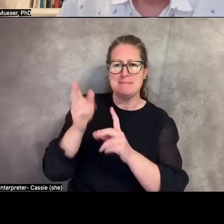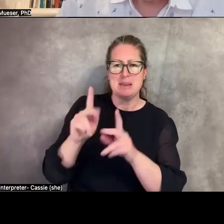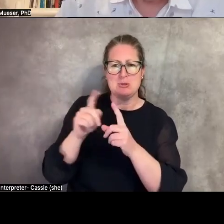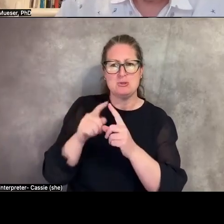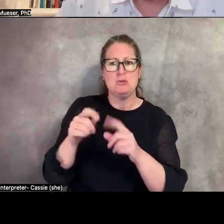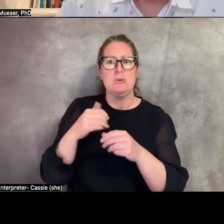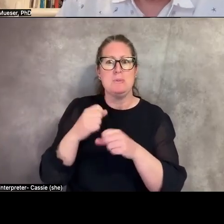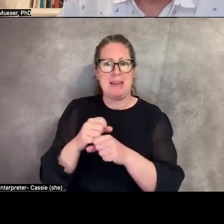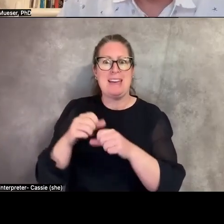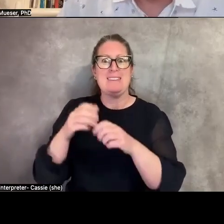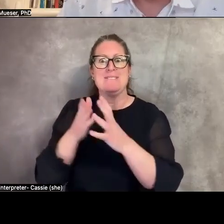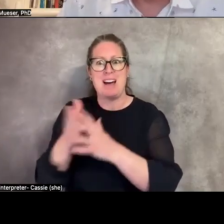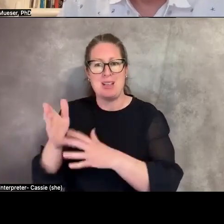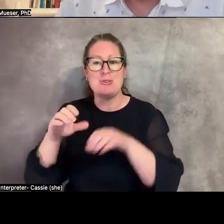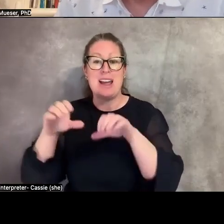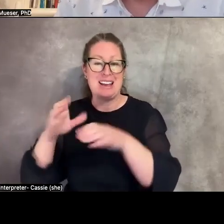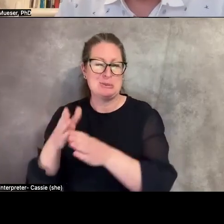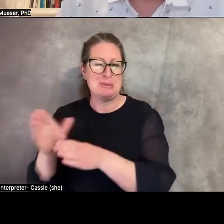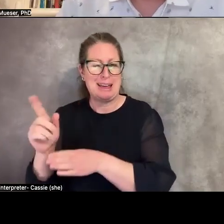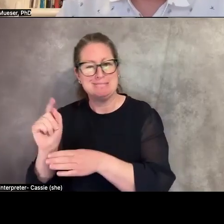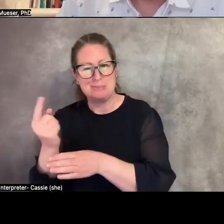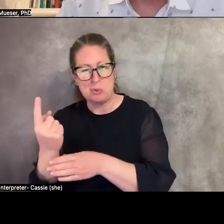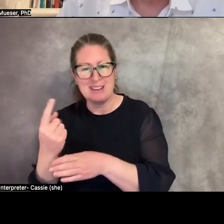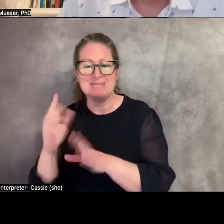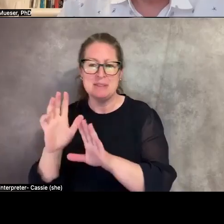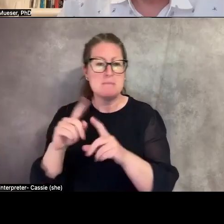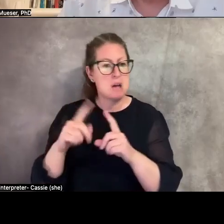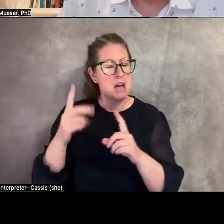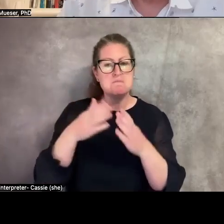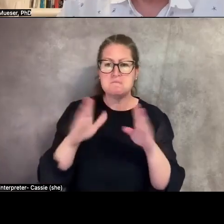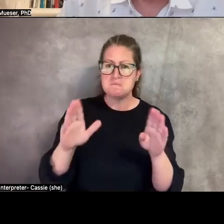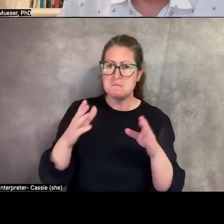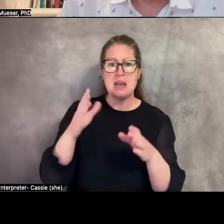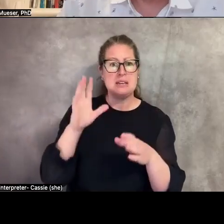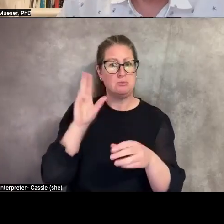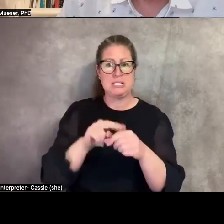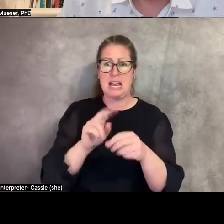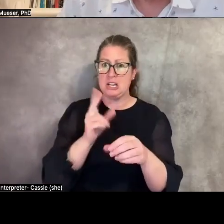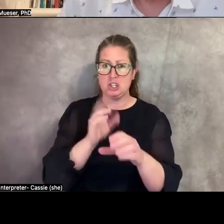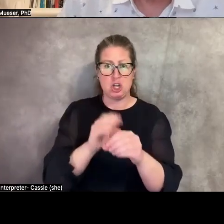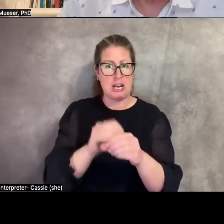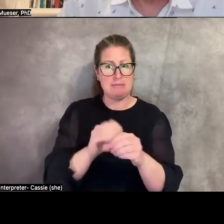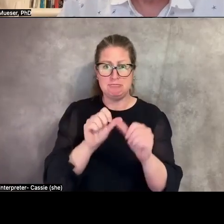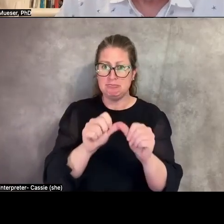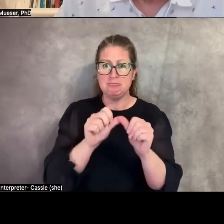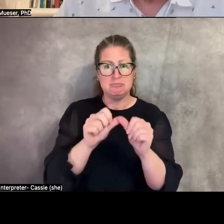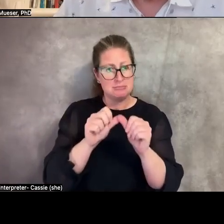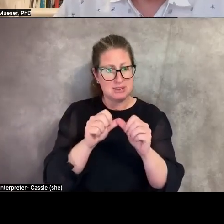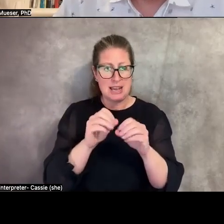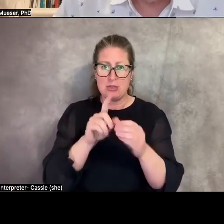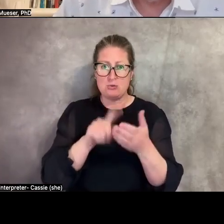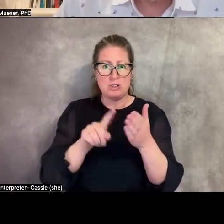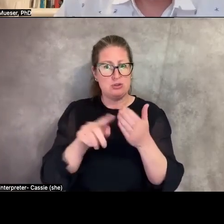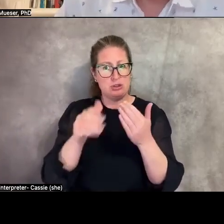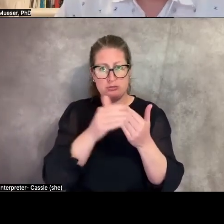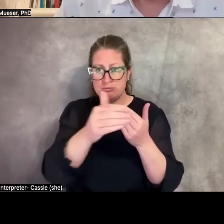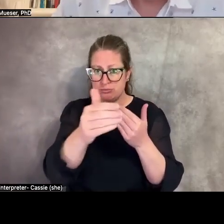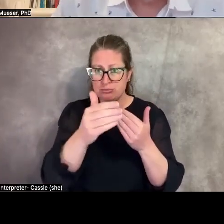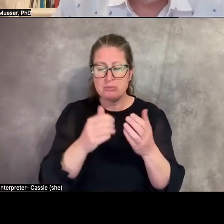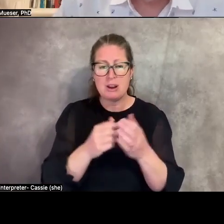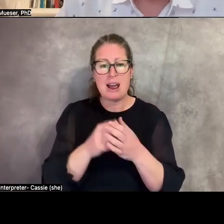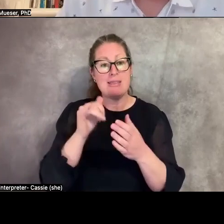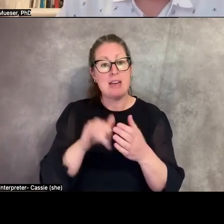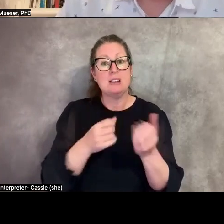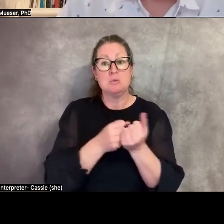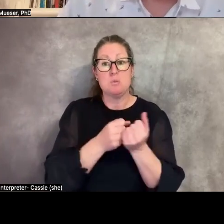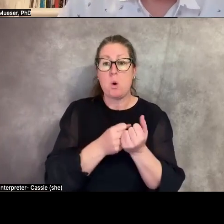plans, but in general, there were high rates of retention in research overall, supporting the general